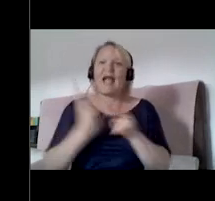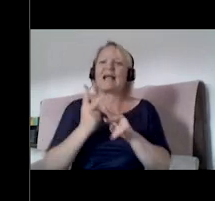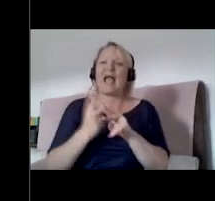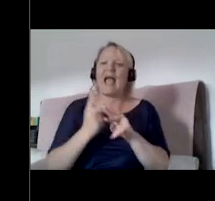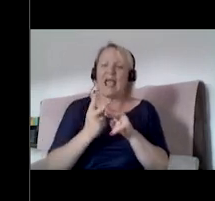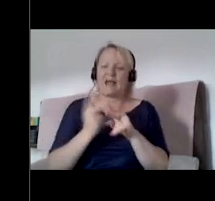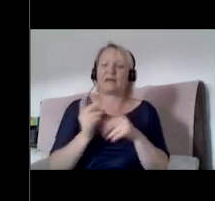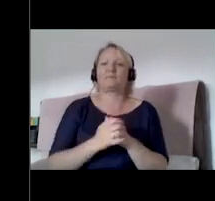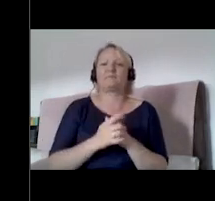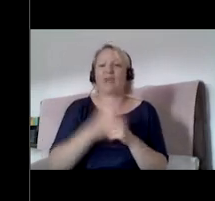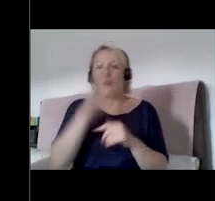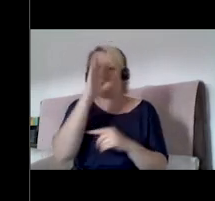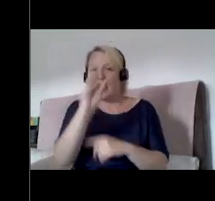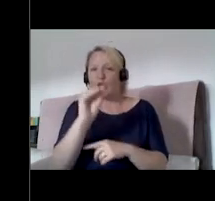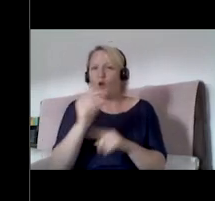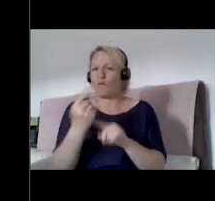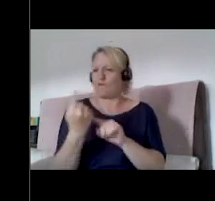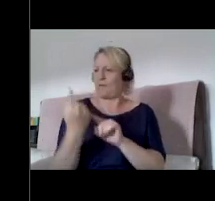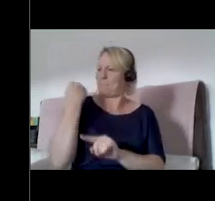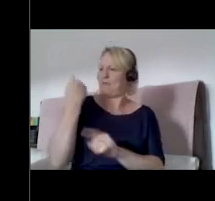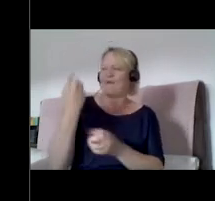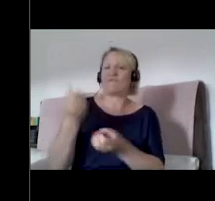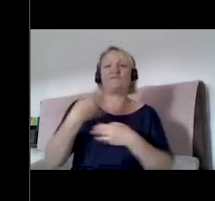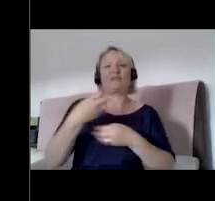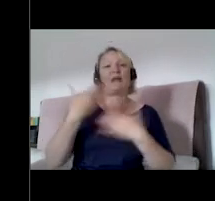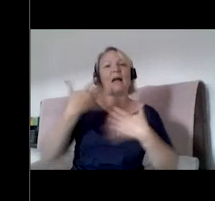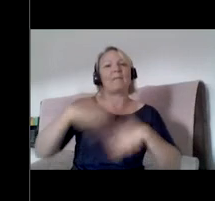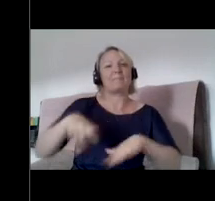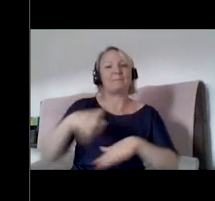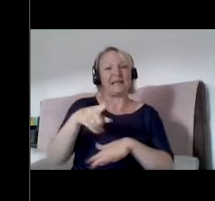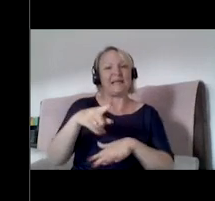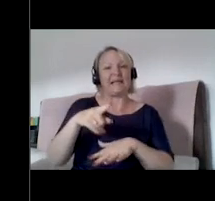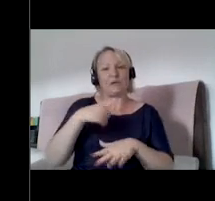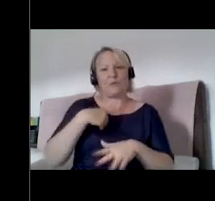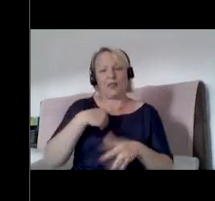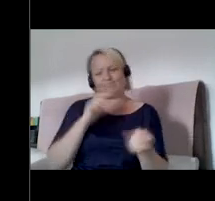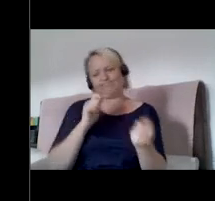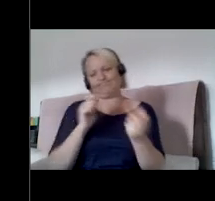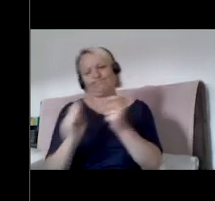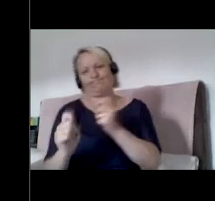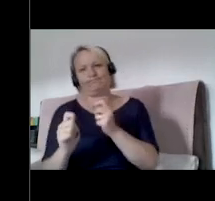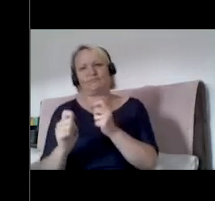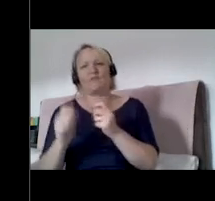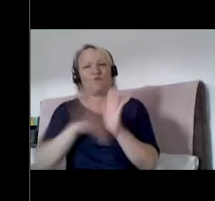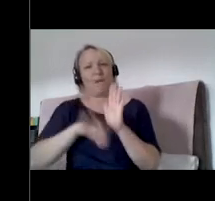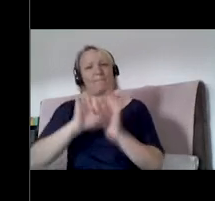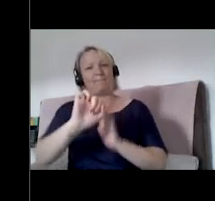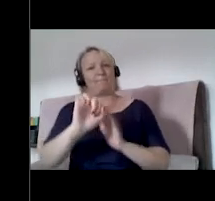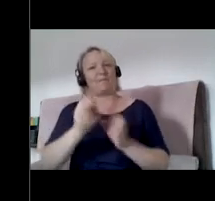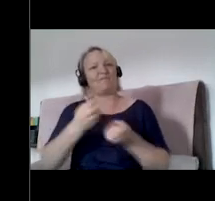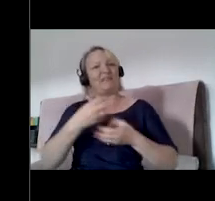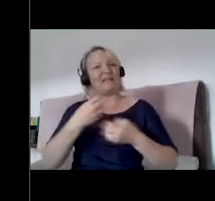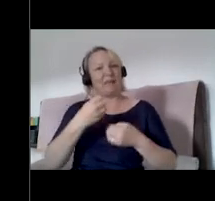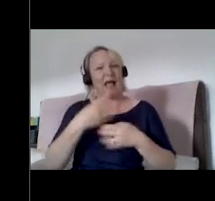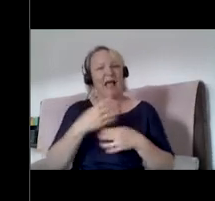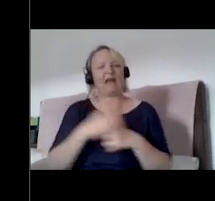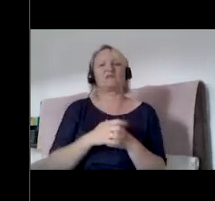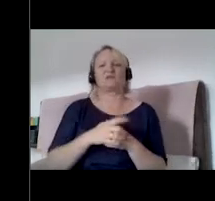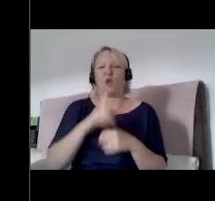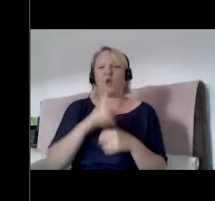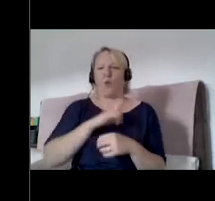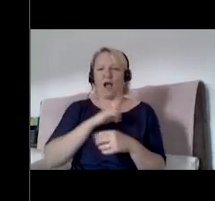you know how your feedback from previous consultations has shaped the project, some recent changes, and then the impacts of the construction